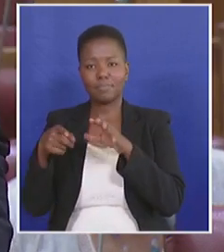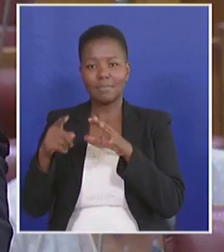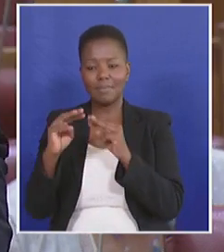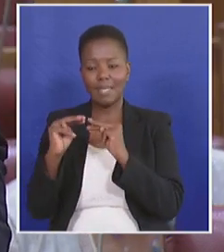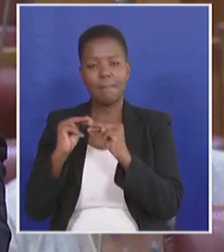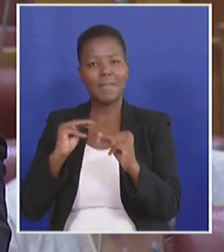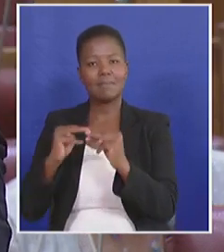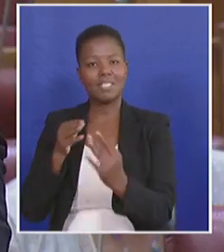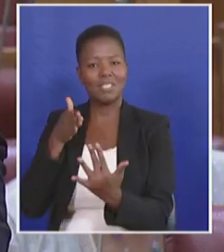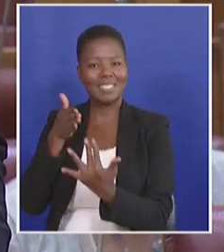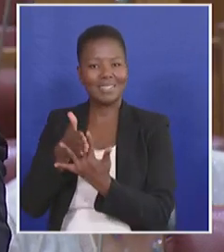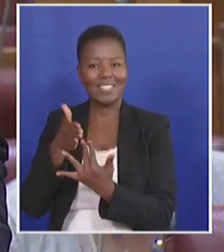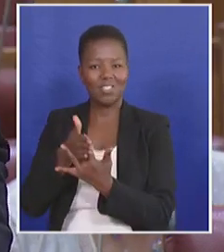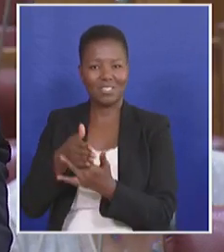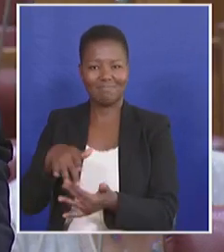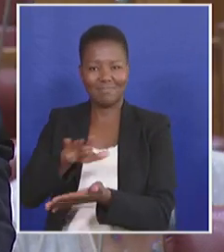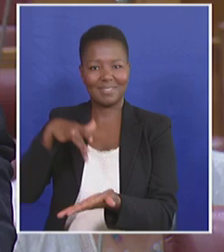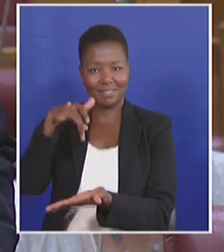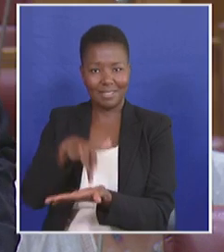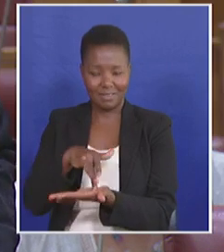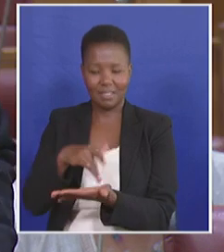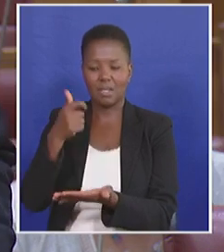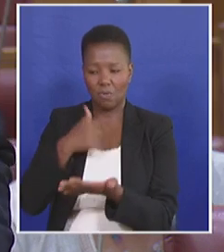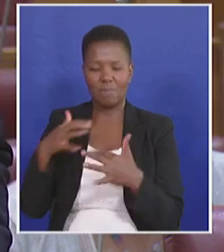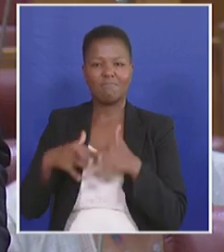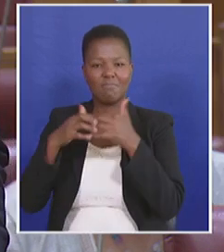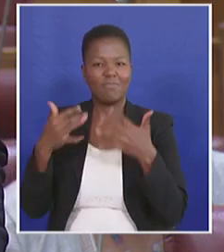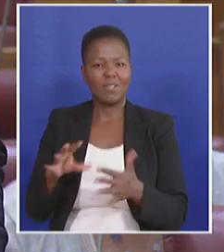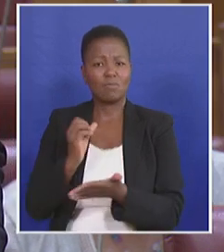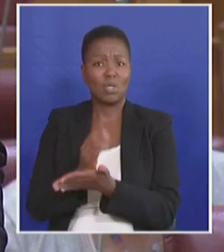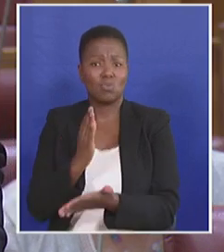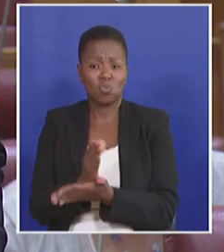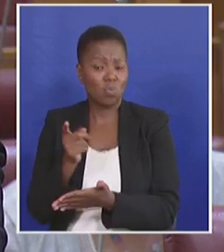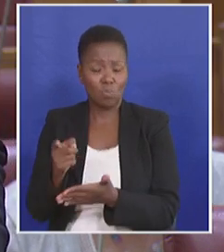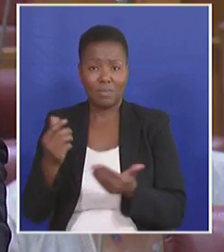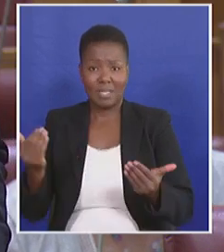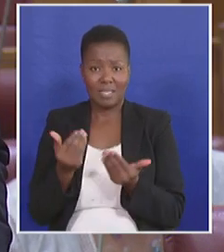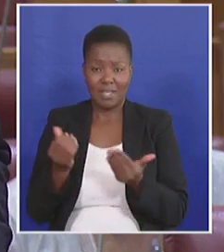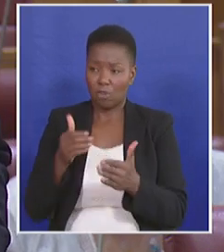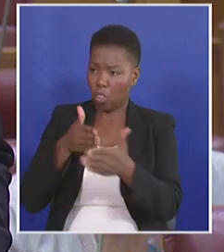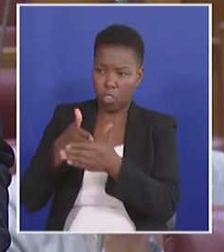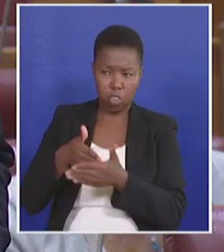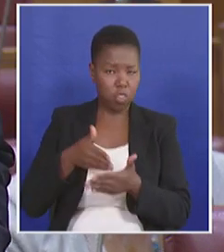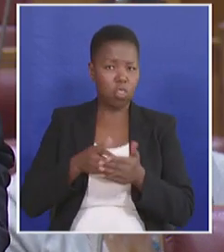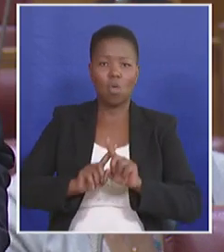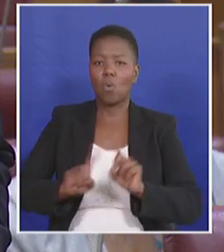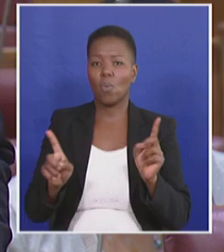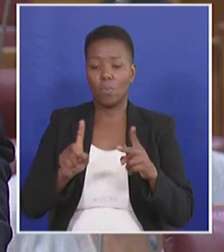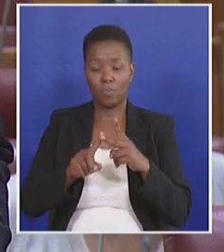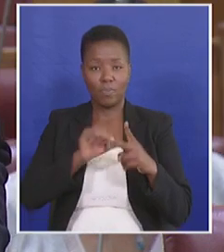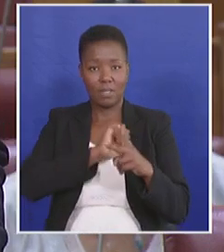interventions to address all factors hampering service delivery at station level, including competence of